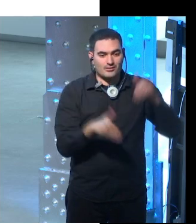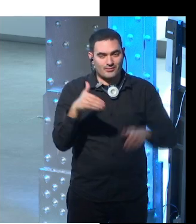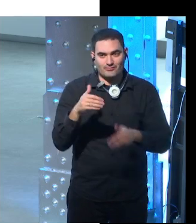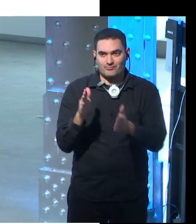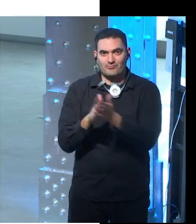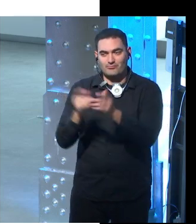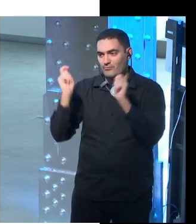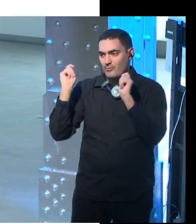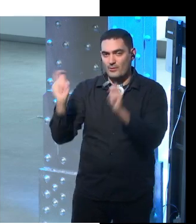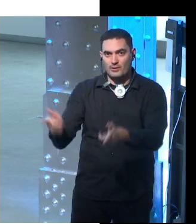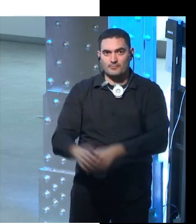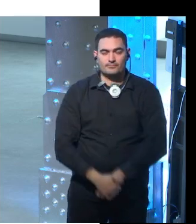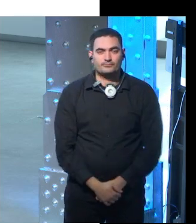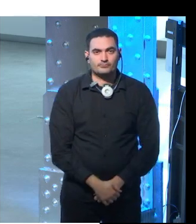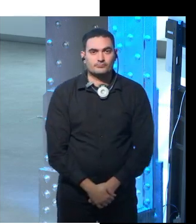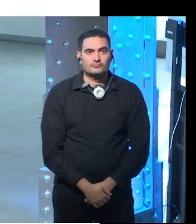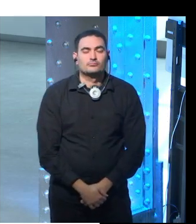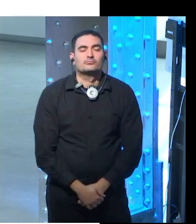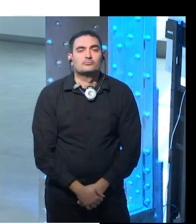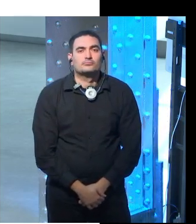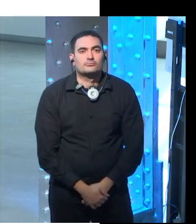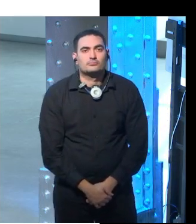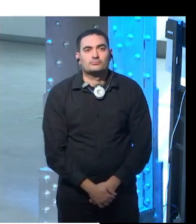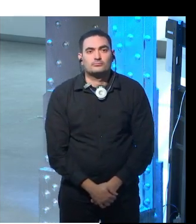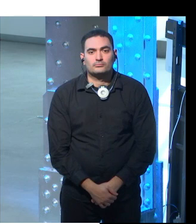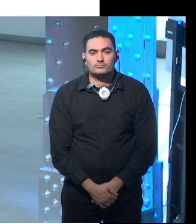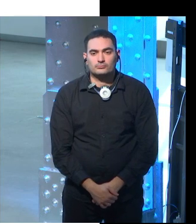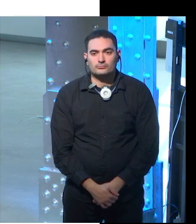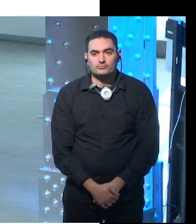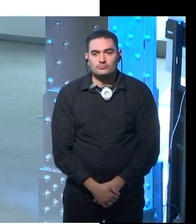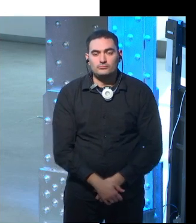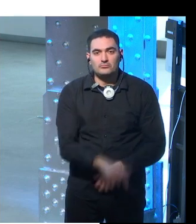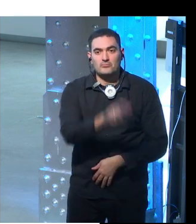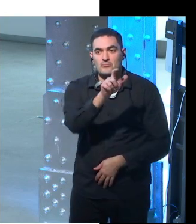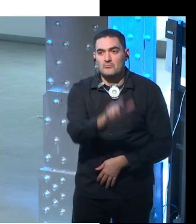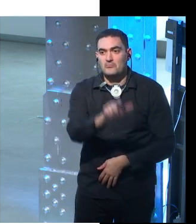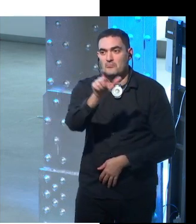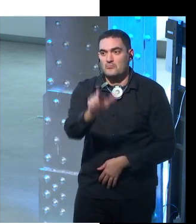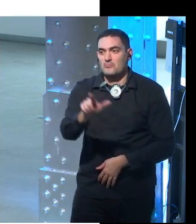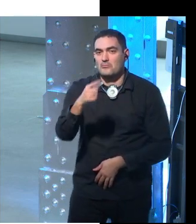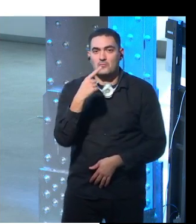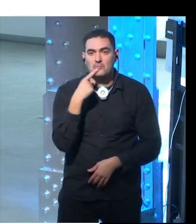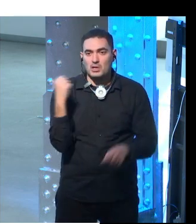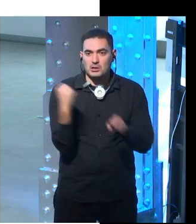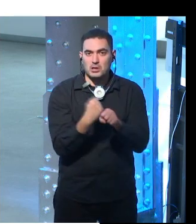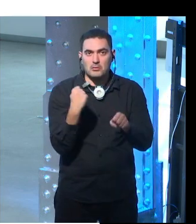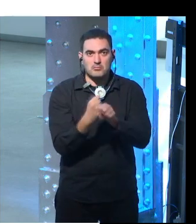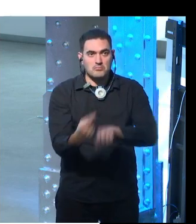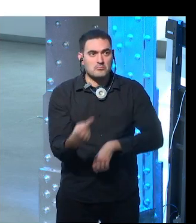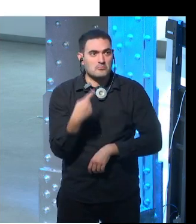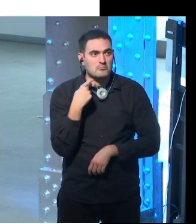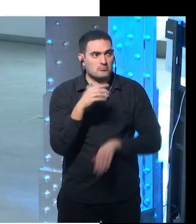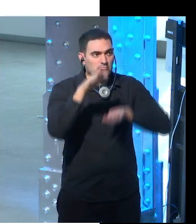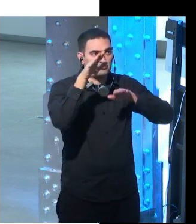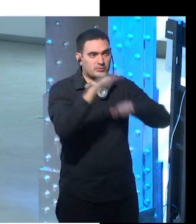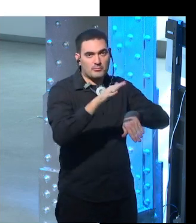not suggesting that people said to themselves, well, I'm losing my job to automation, so therefore I'm going to vote for